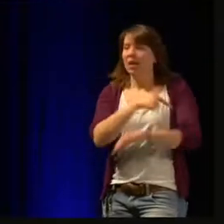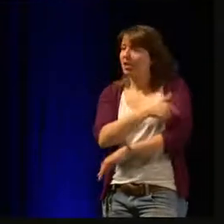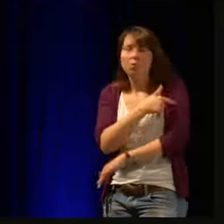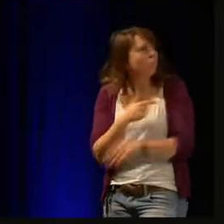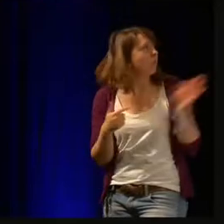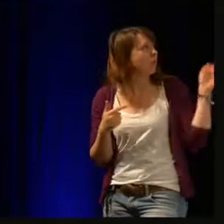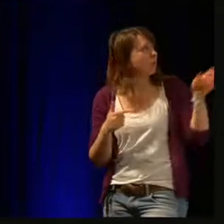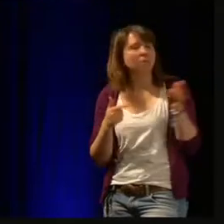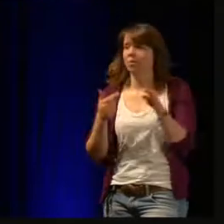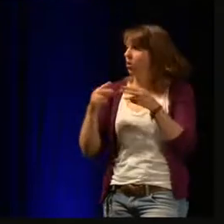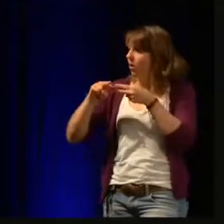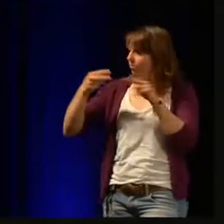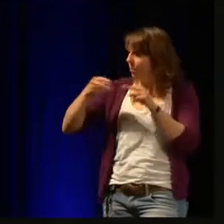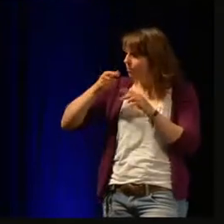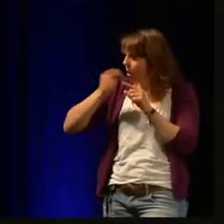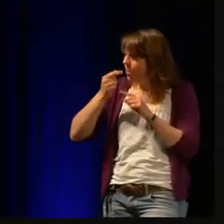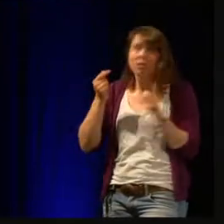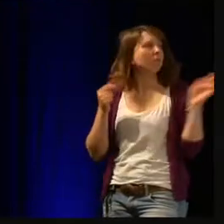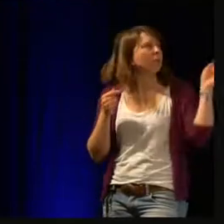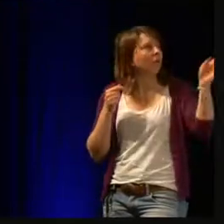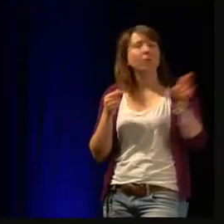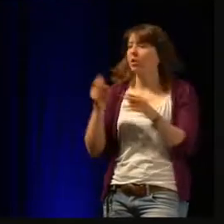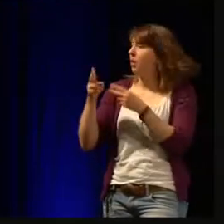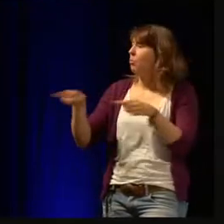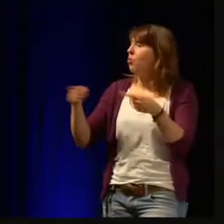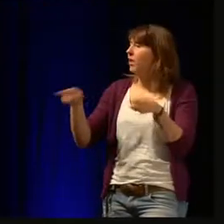überlasse es euch mal herauszufinden, welches Bild mit niedriger Intelligenz.